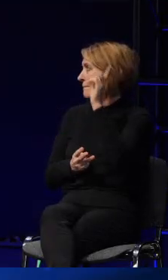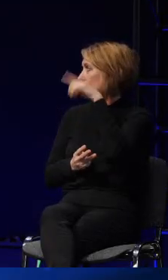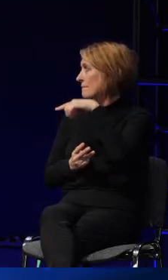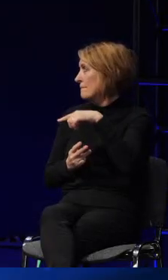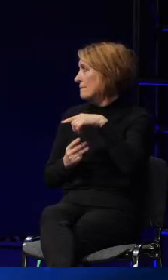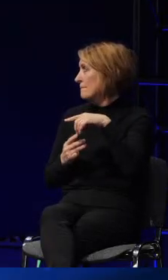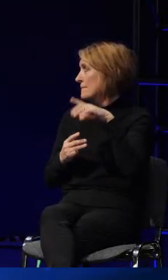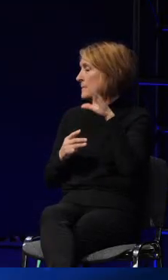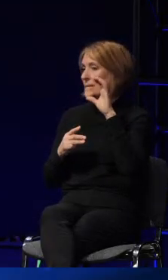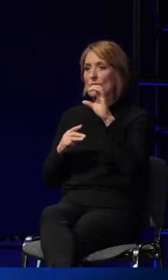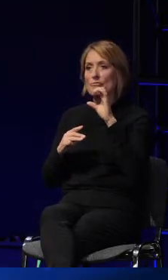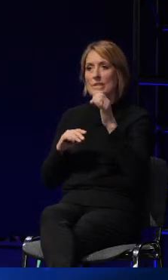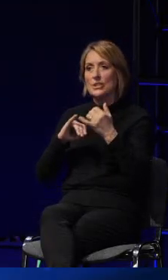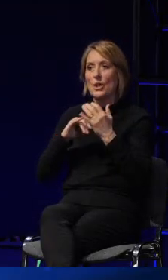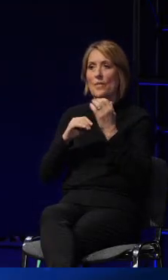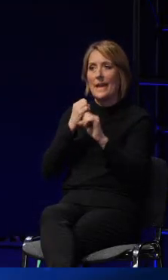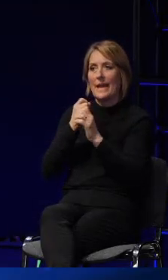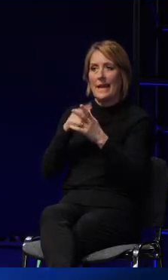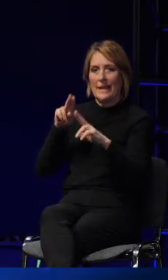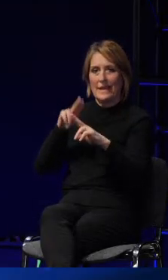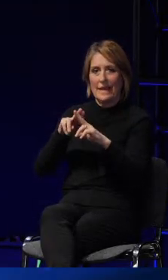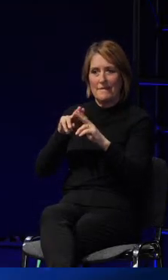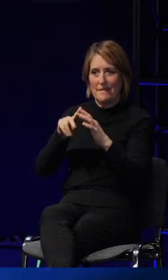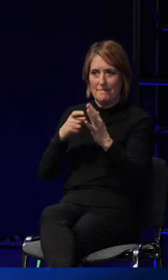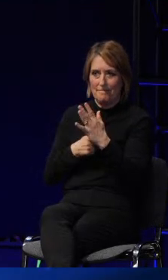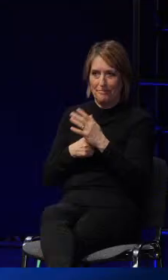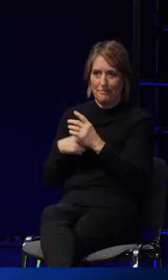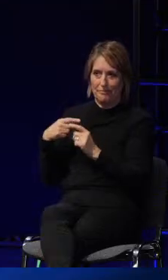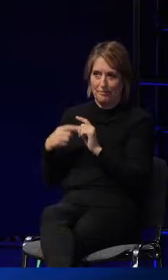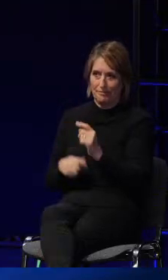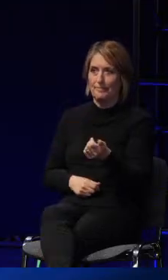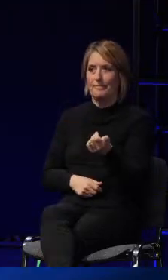Chris Stones, the gaffer.